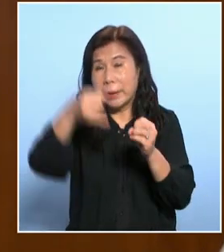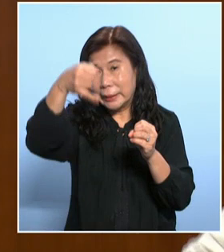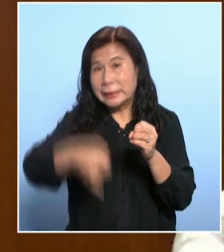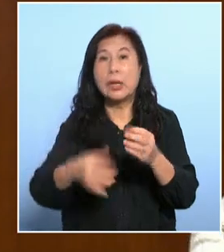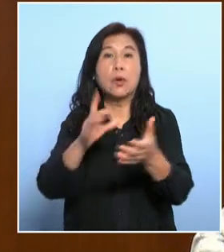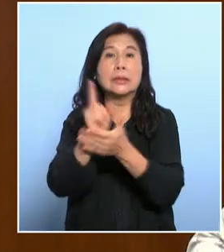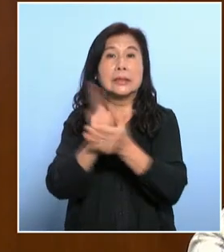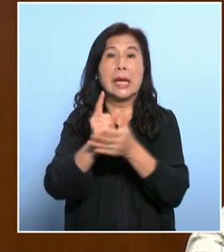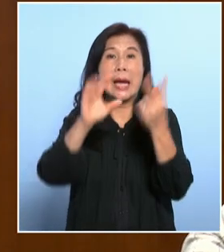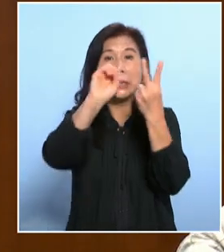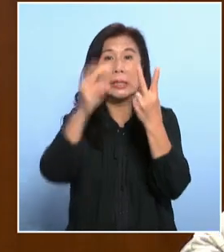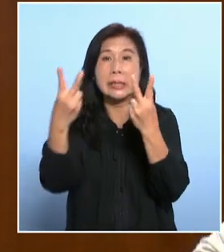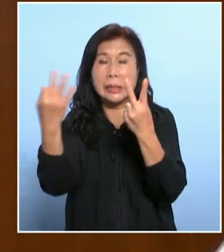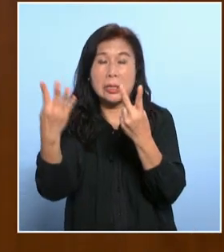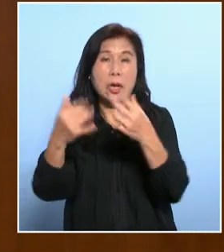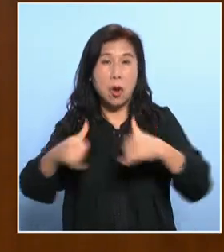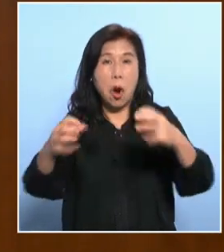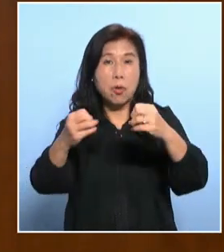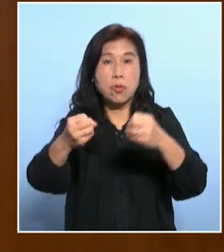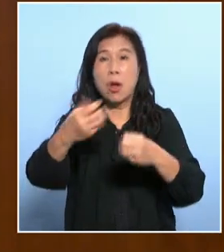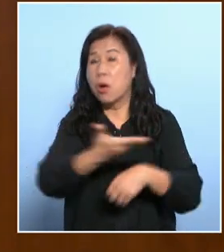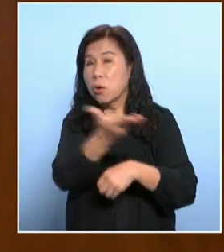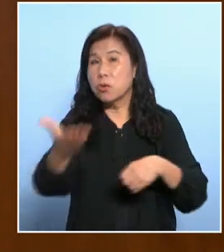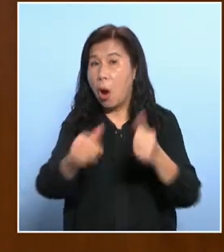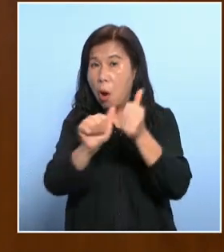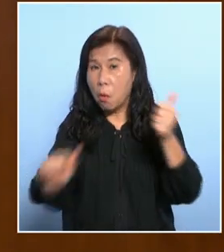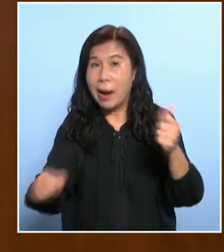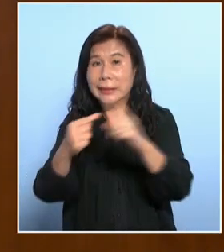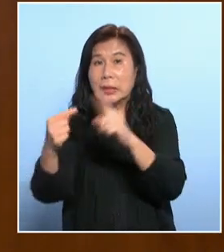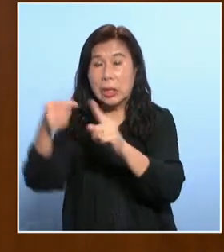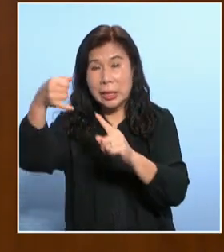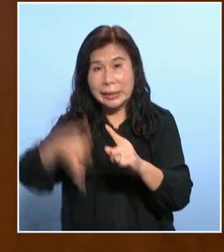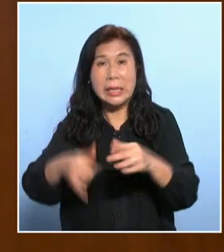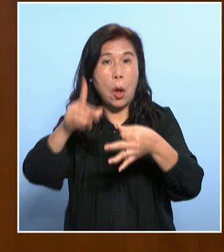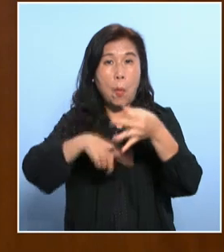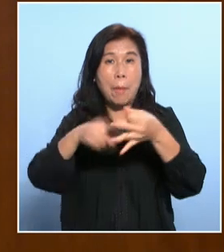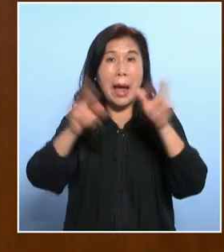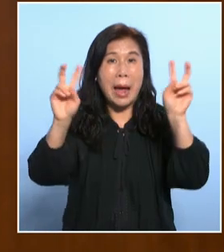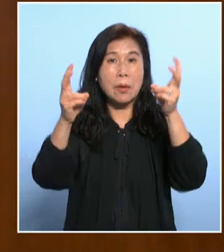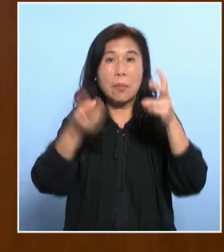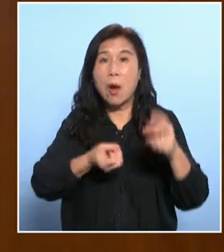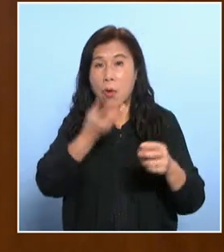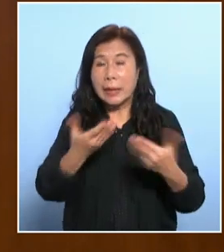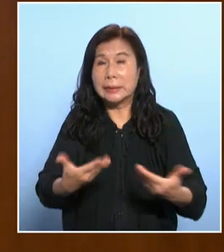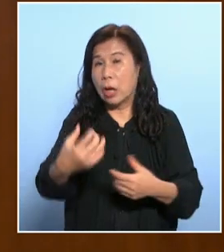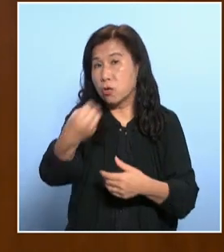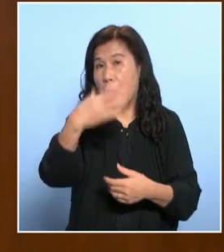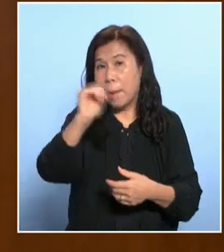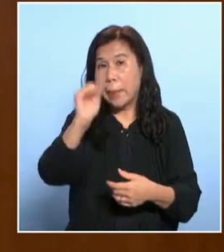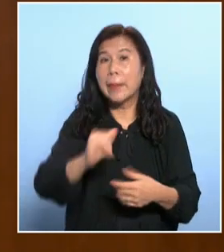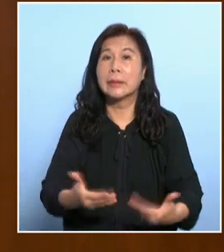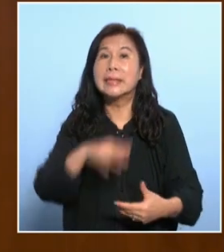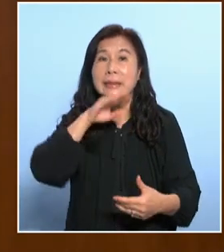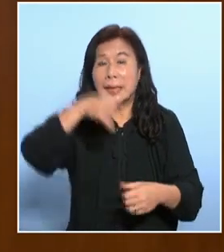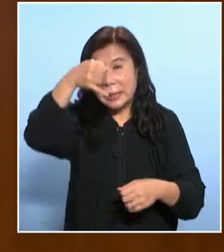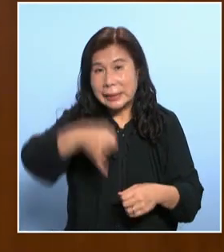will talk to the Health Bureau about the items of discussions in